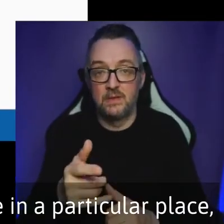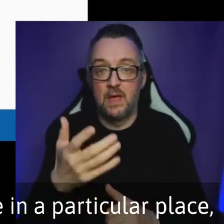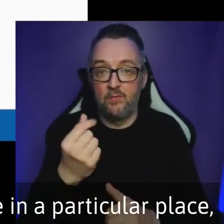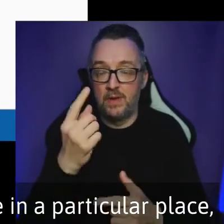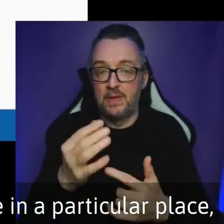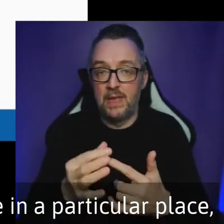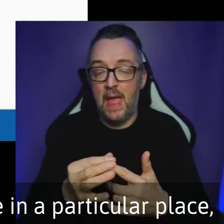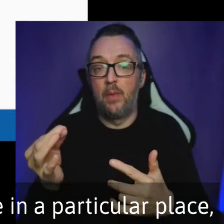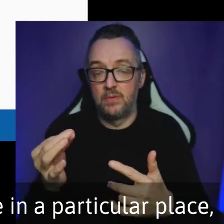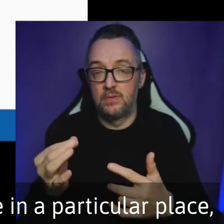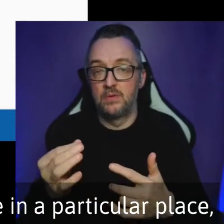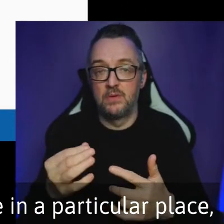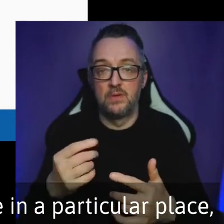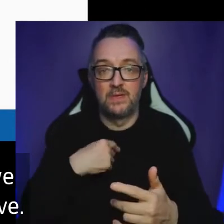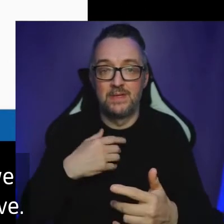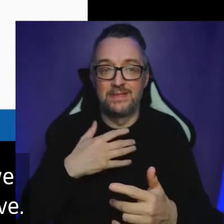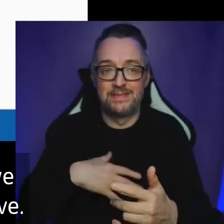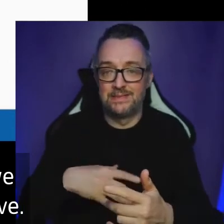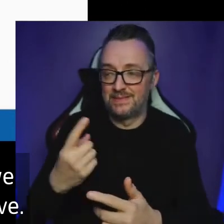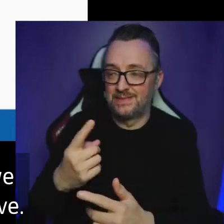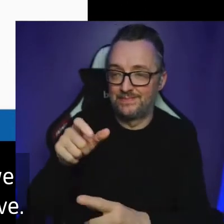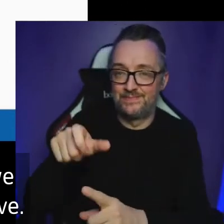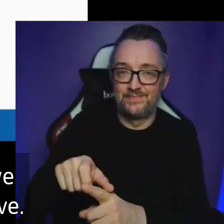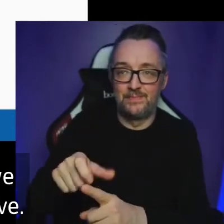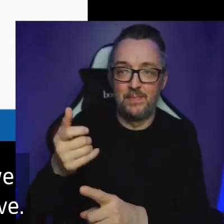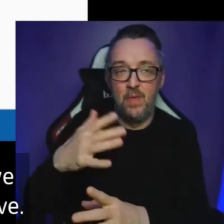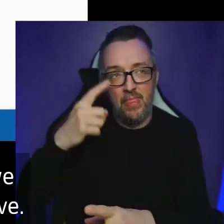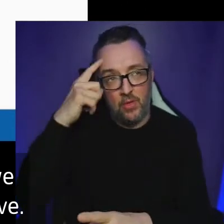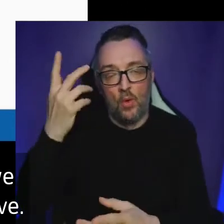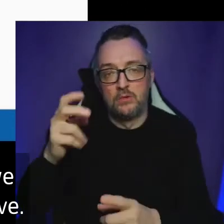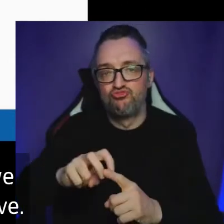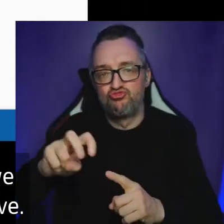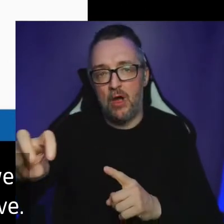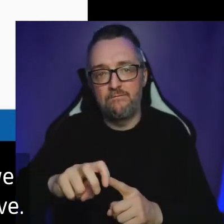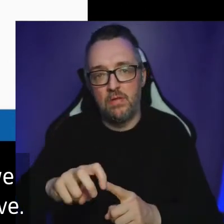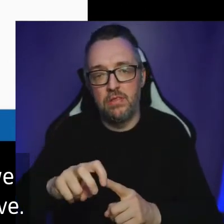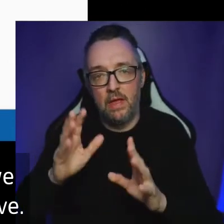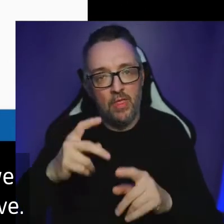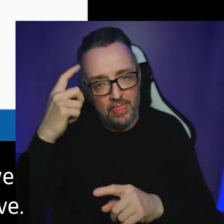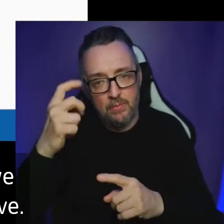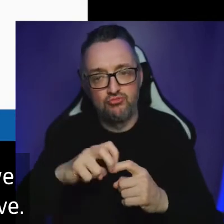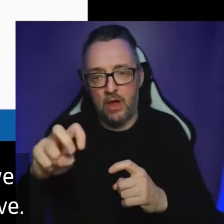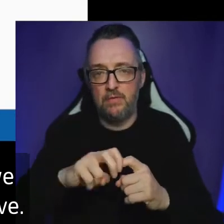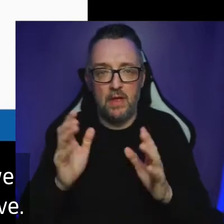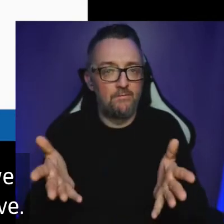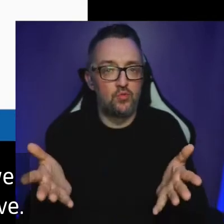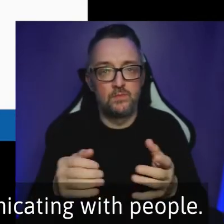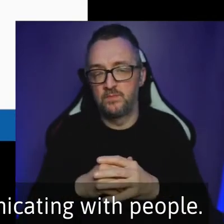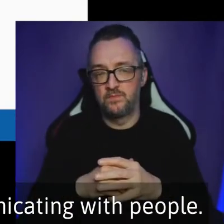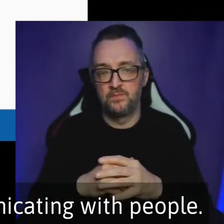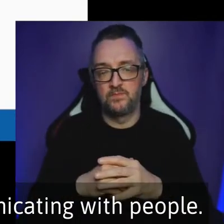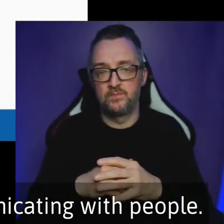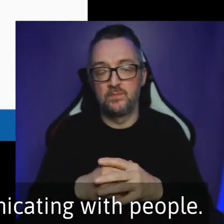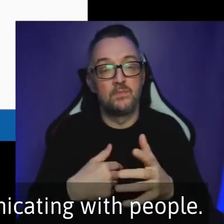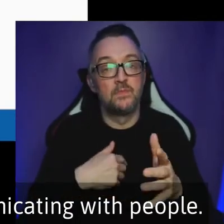where we need someone in a particular place, there are travel considerations within that we need to think about in order to make that inclusive. We also